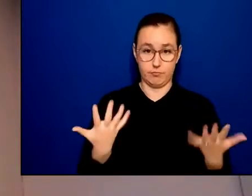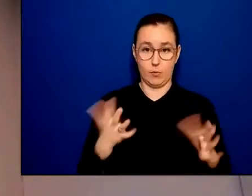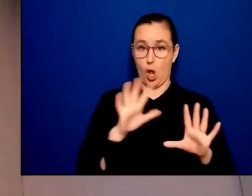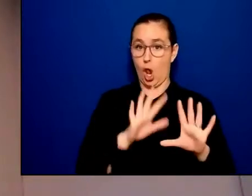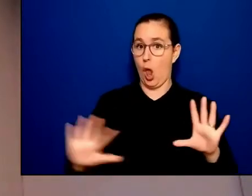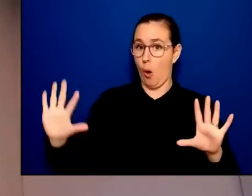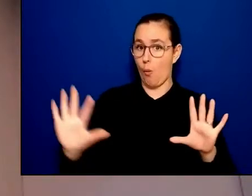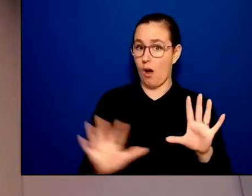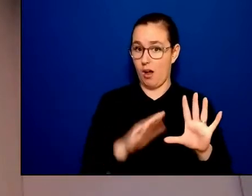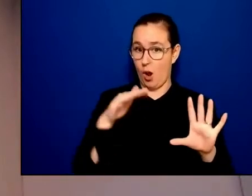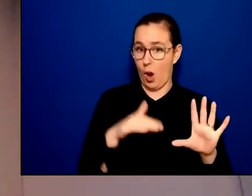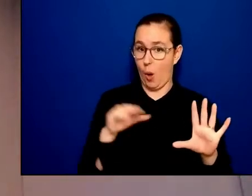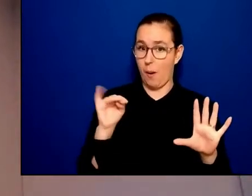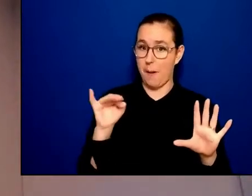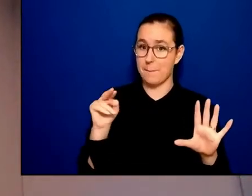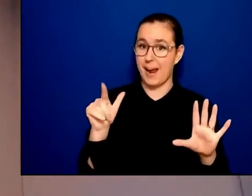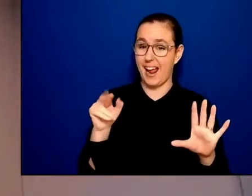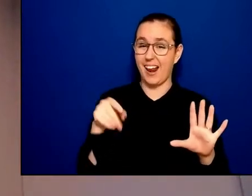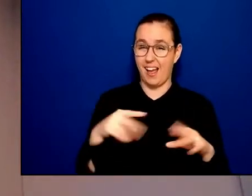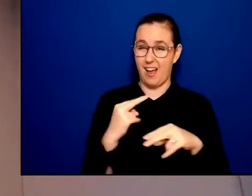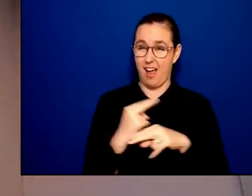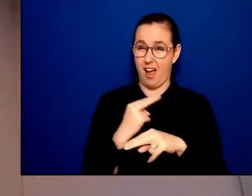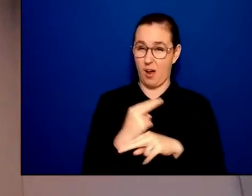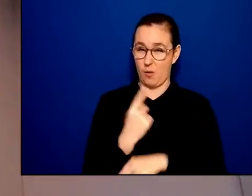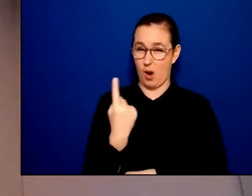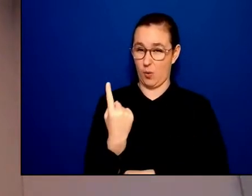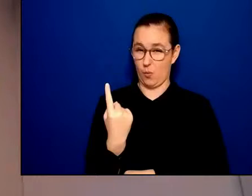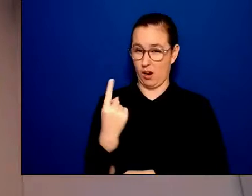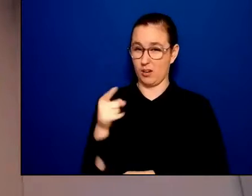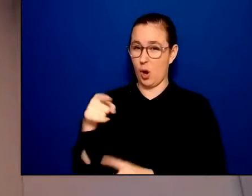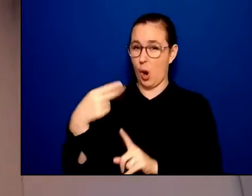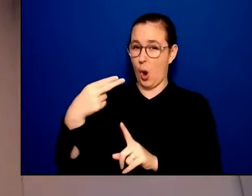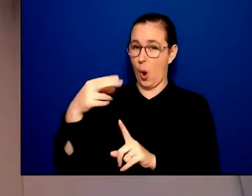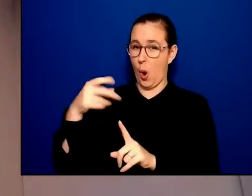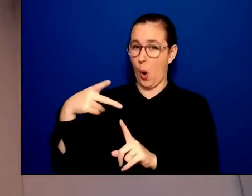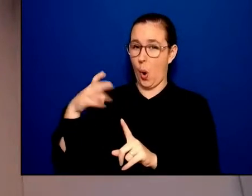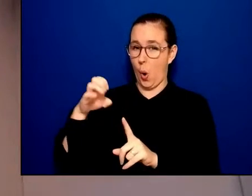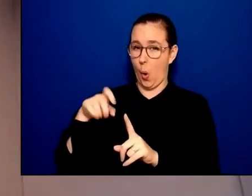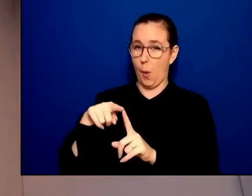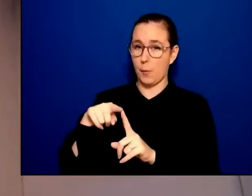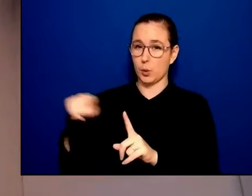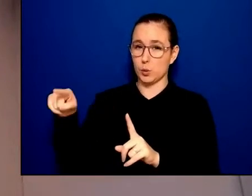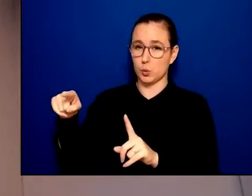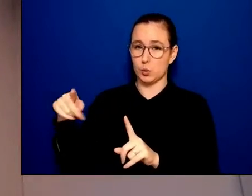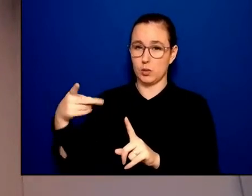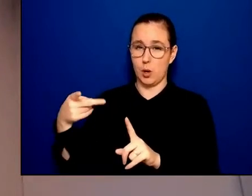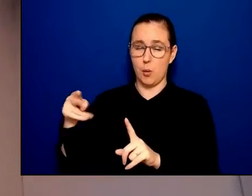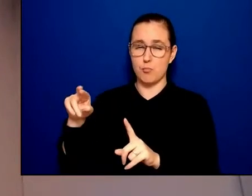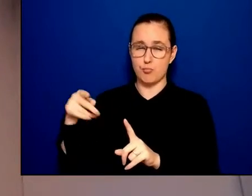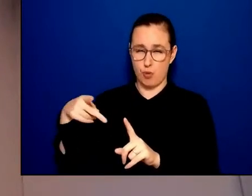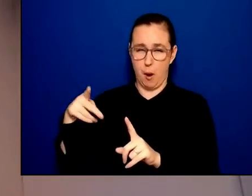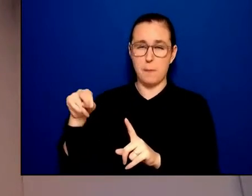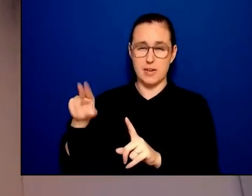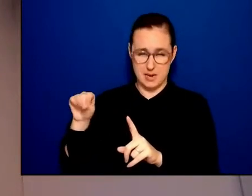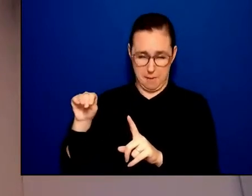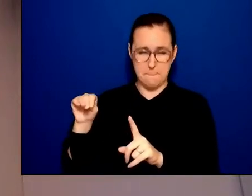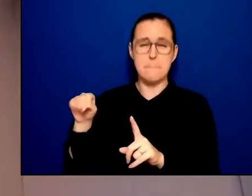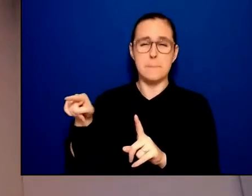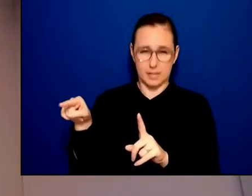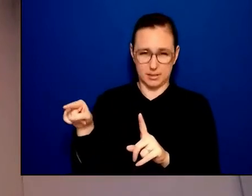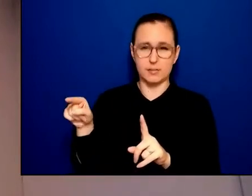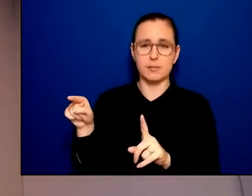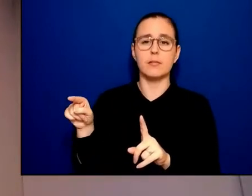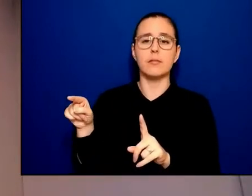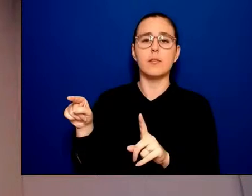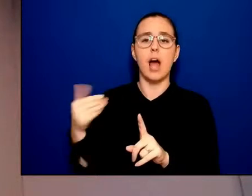sort of Hope and Popcom, we have 5 individual sites where we have debris accumulated and causing damage along the road. So our